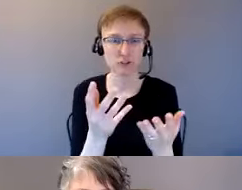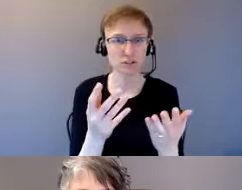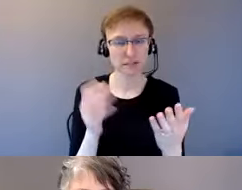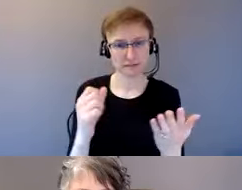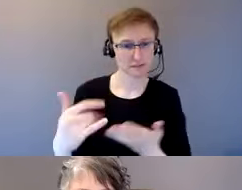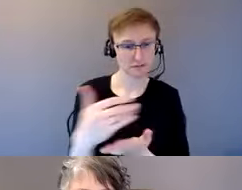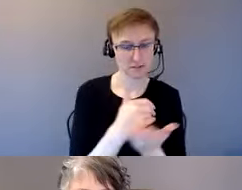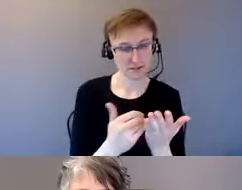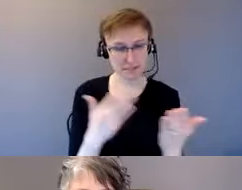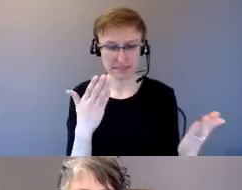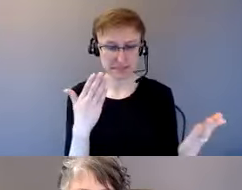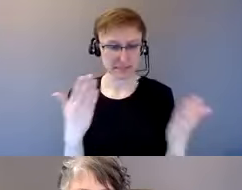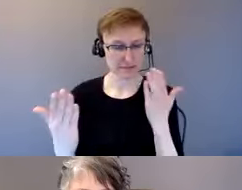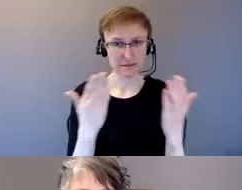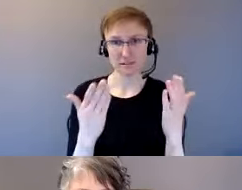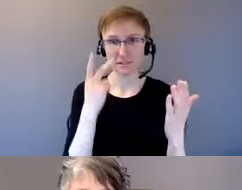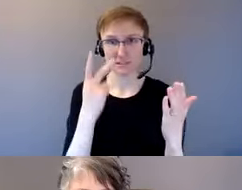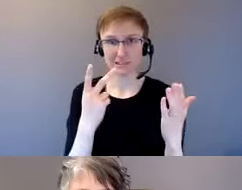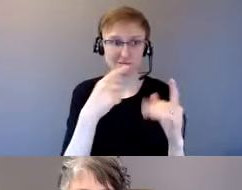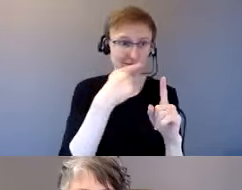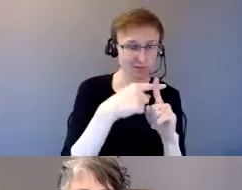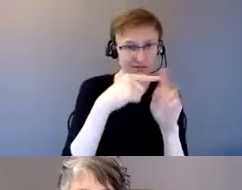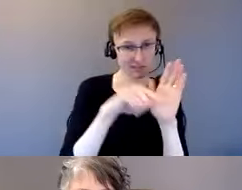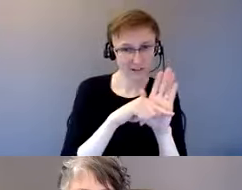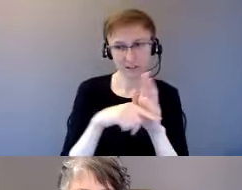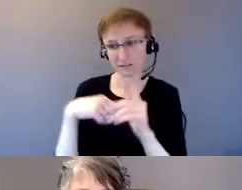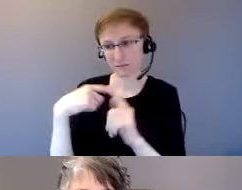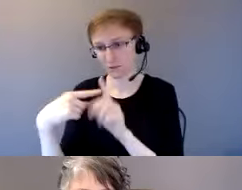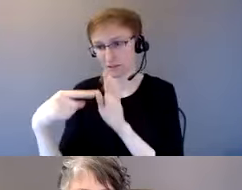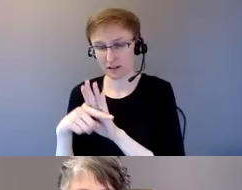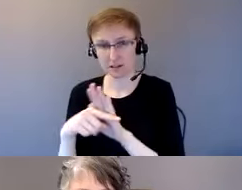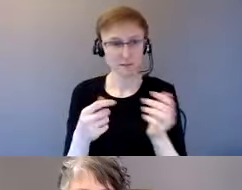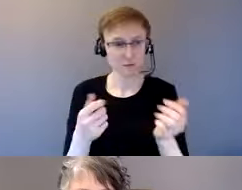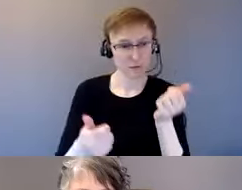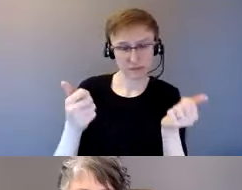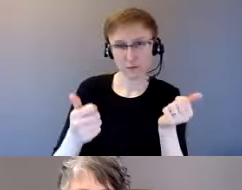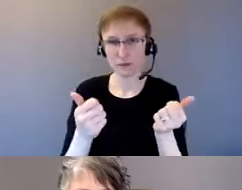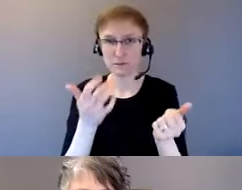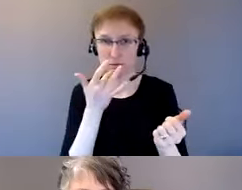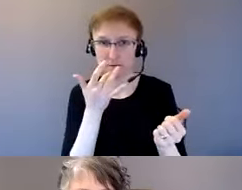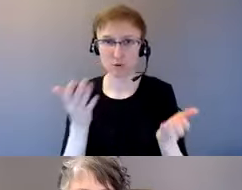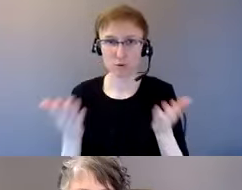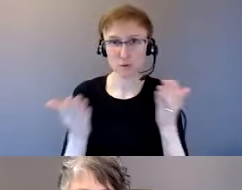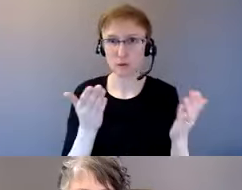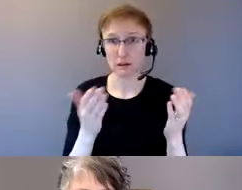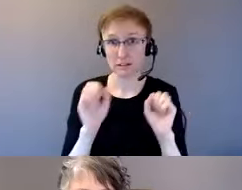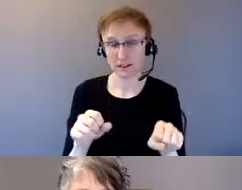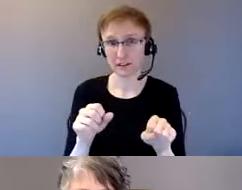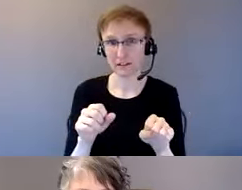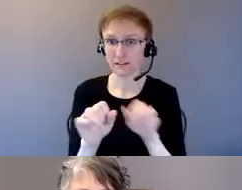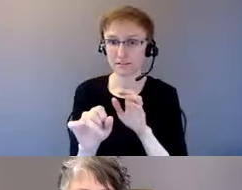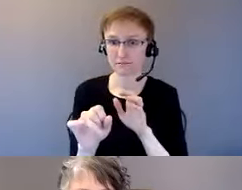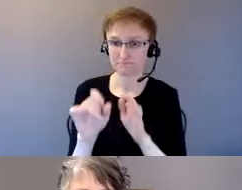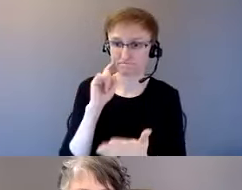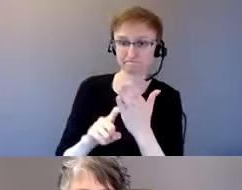risks and benefits. Can they recognize those risks and how they impact them directly?